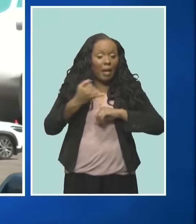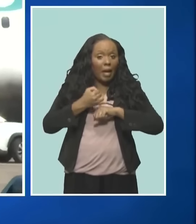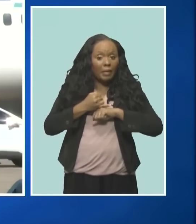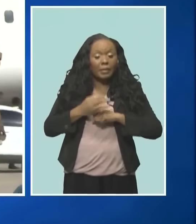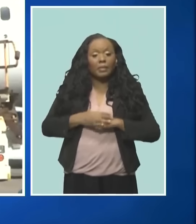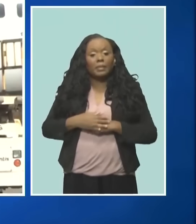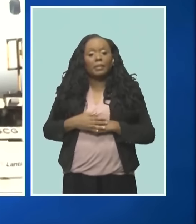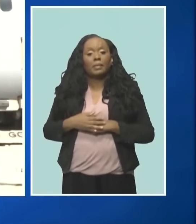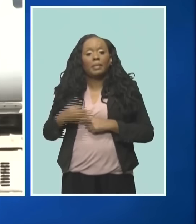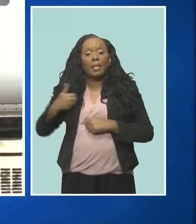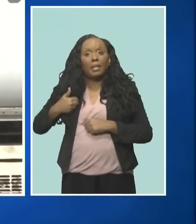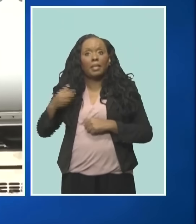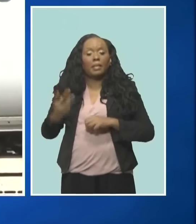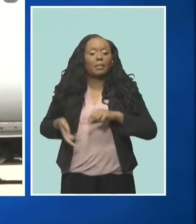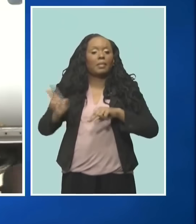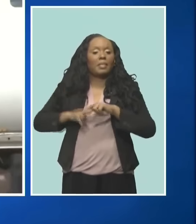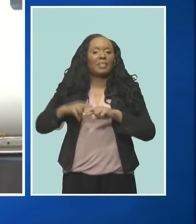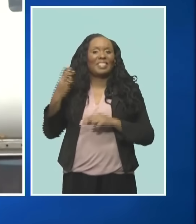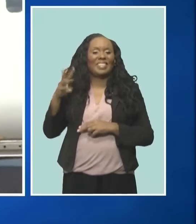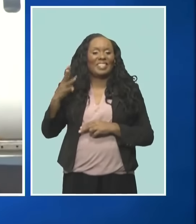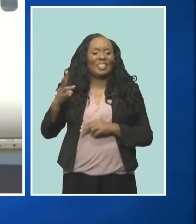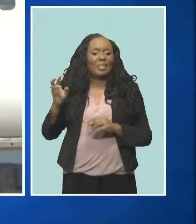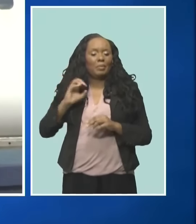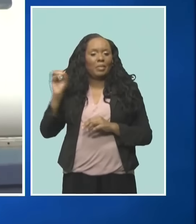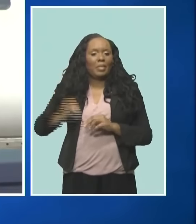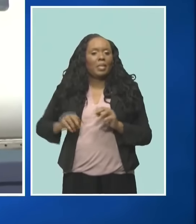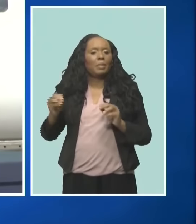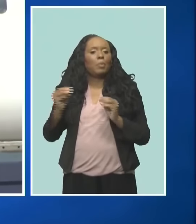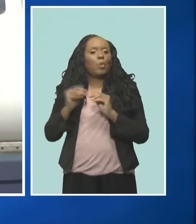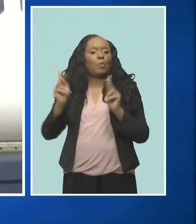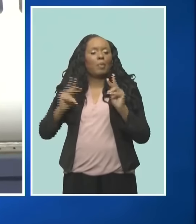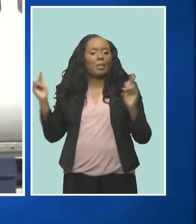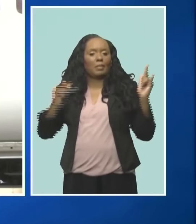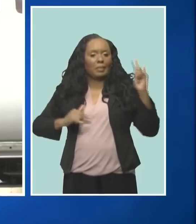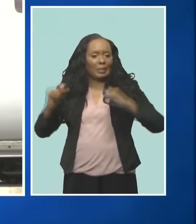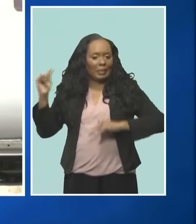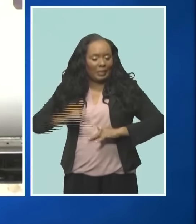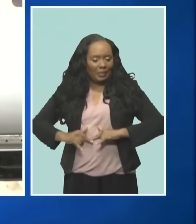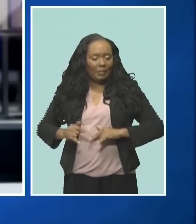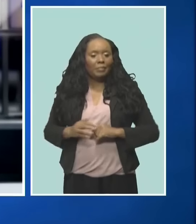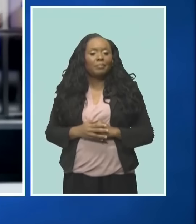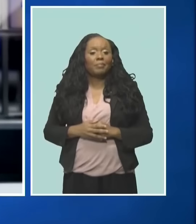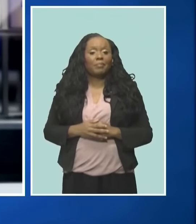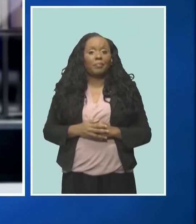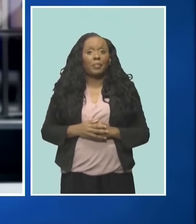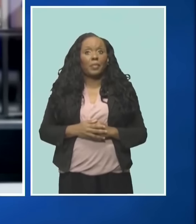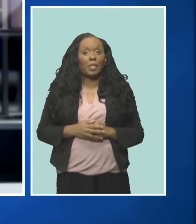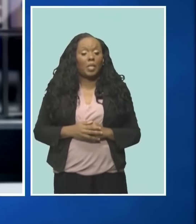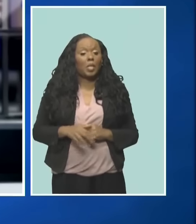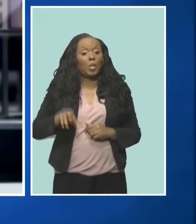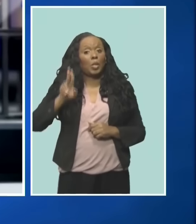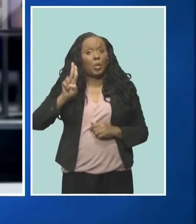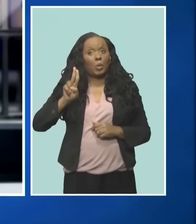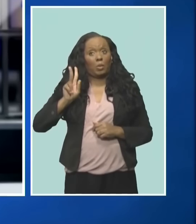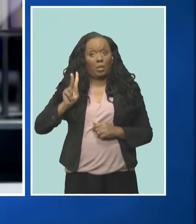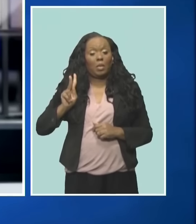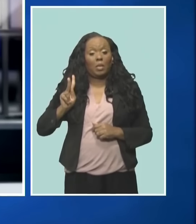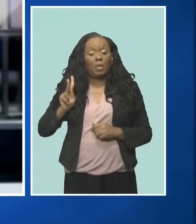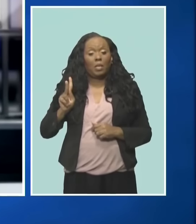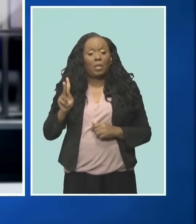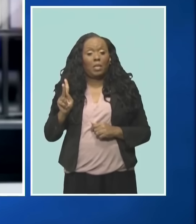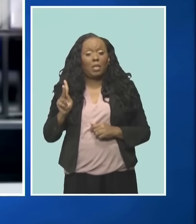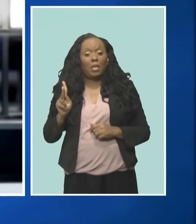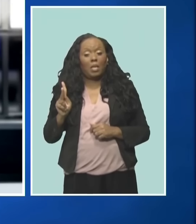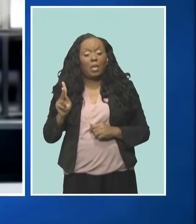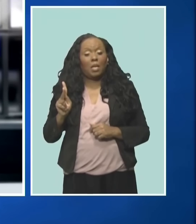surging by 16% this year compared to 2023. It is only the United Kingdom which contracted